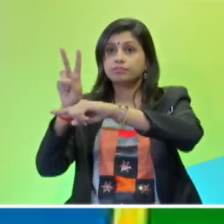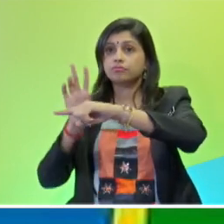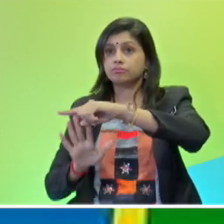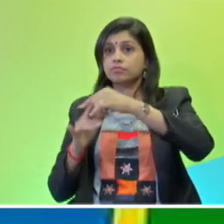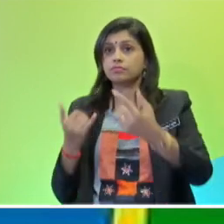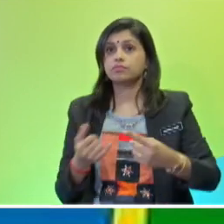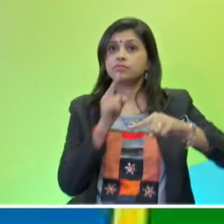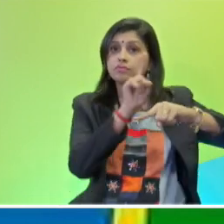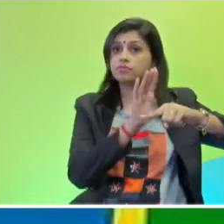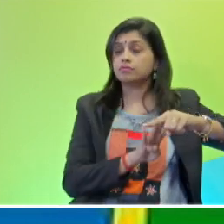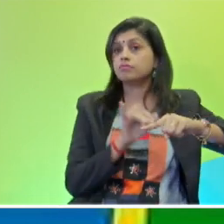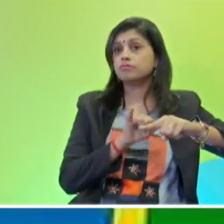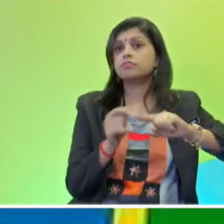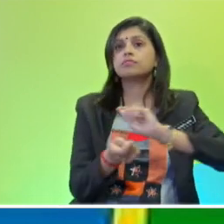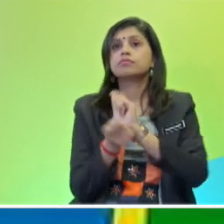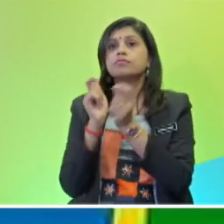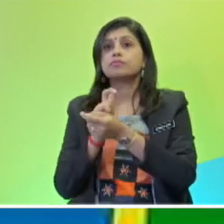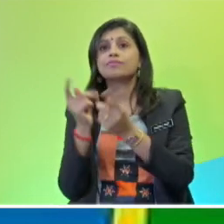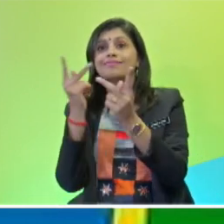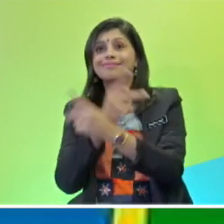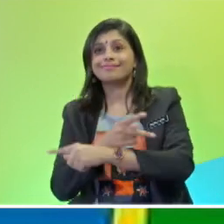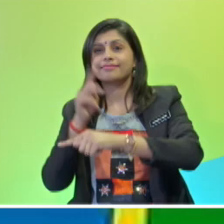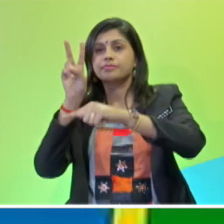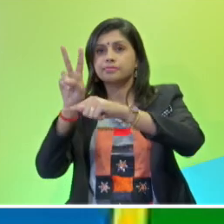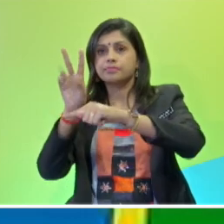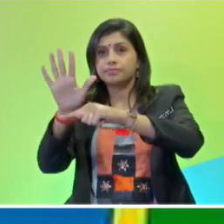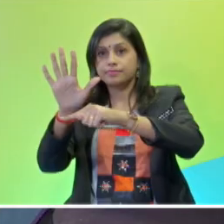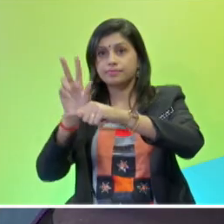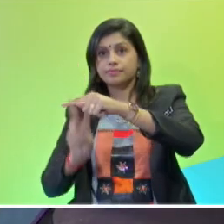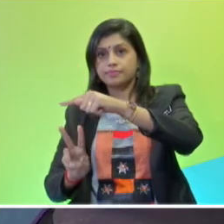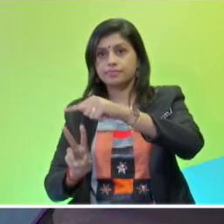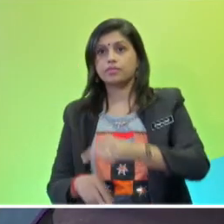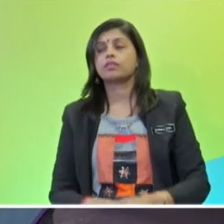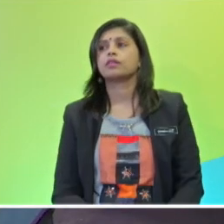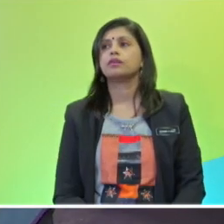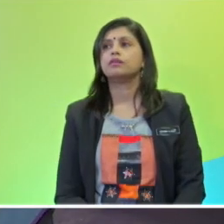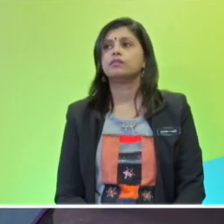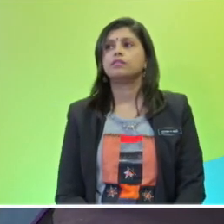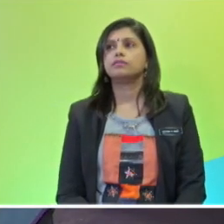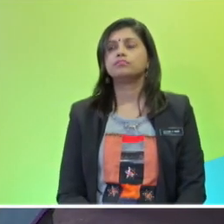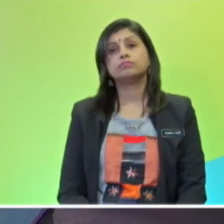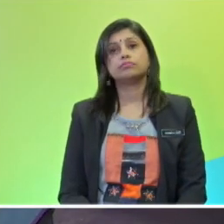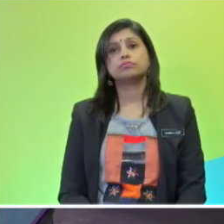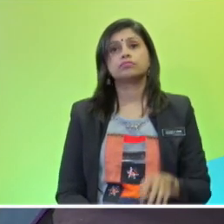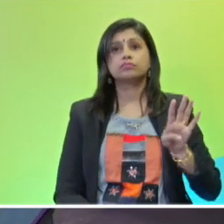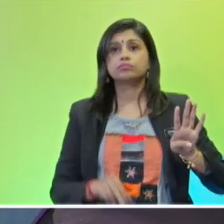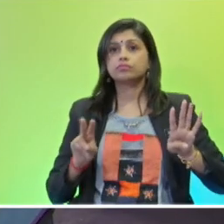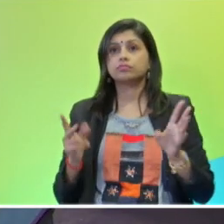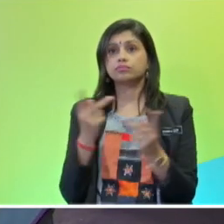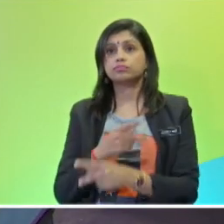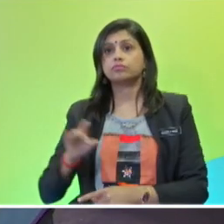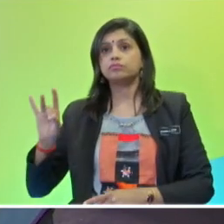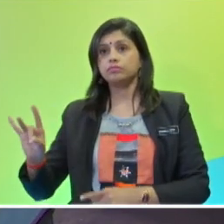see that? Can you Yes. notice that? Then as usual we do the calculation. So we times the numerator with numerator and we times